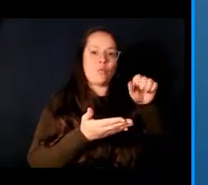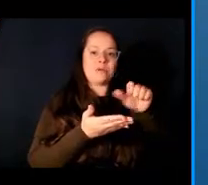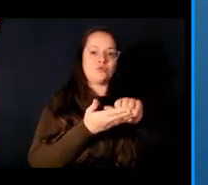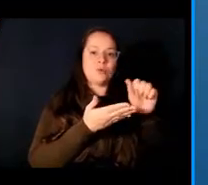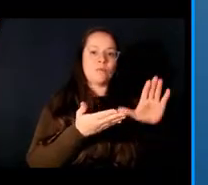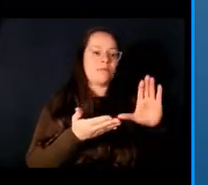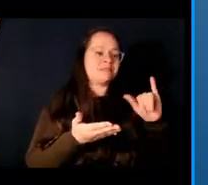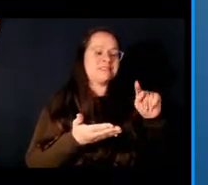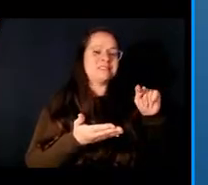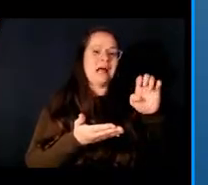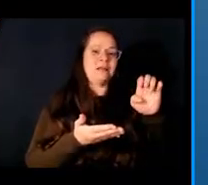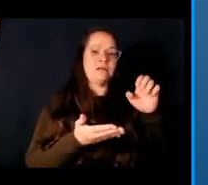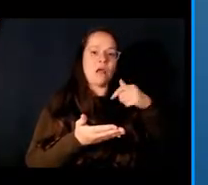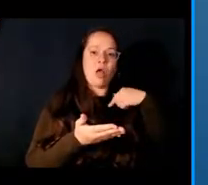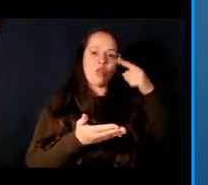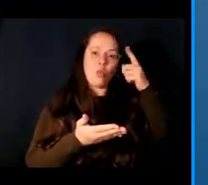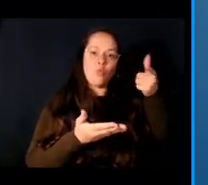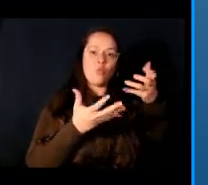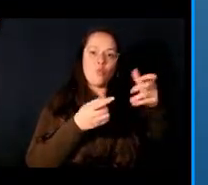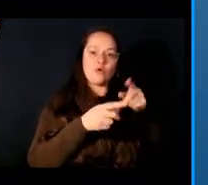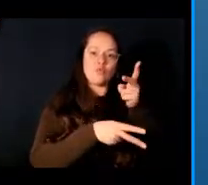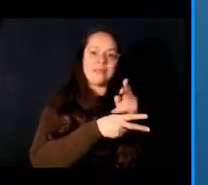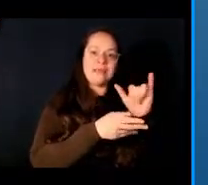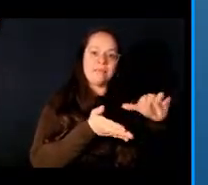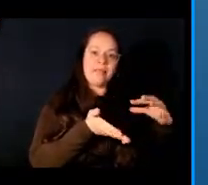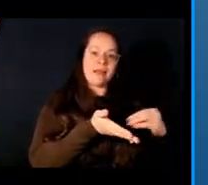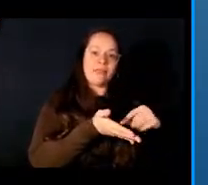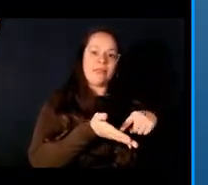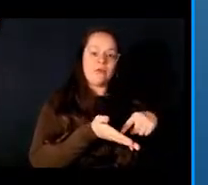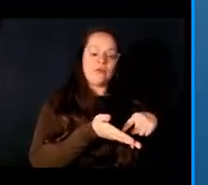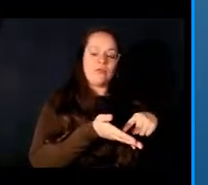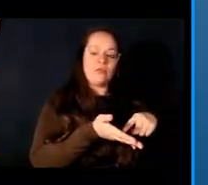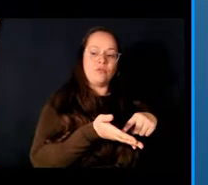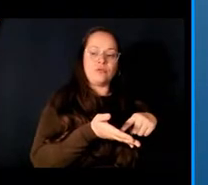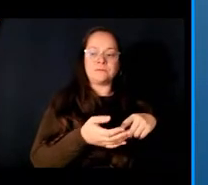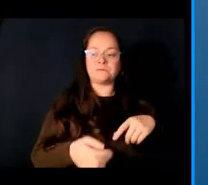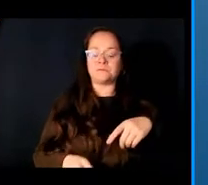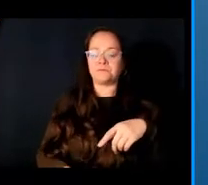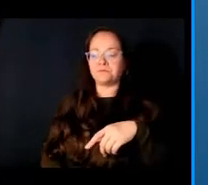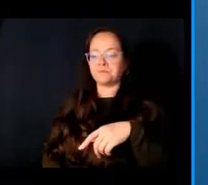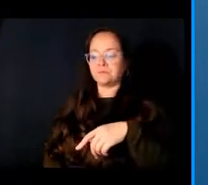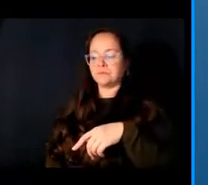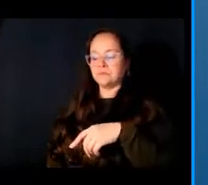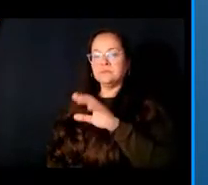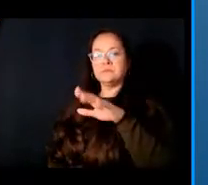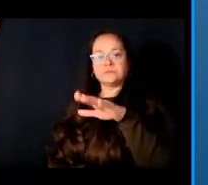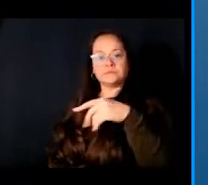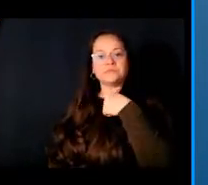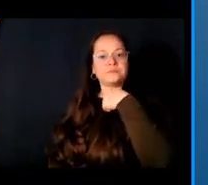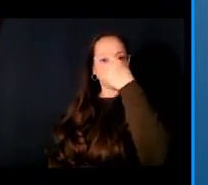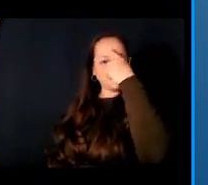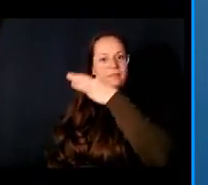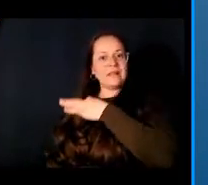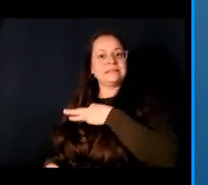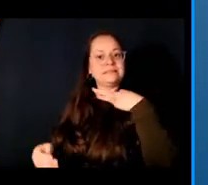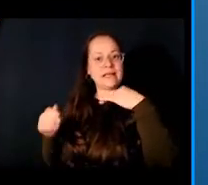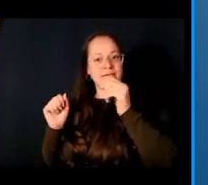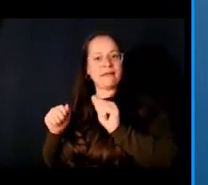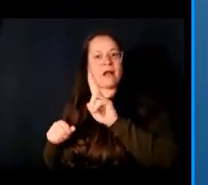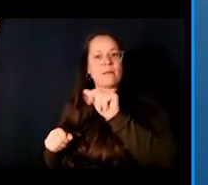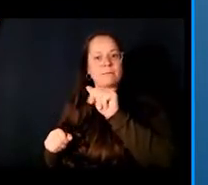removed it seems like you would want to keep that in it okay I think the staff can make that update